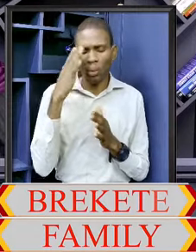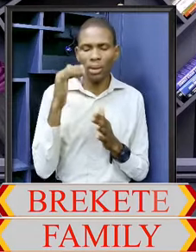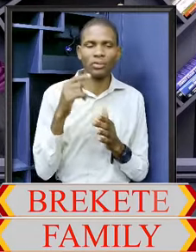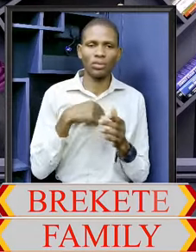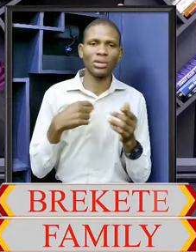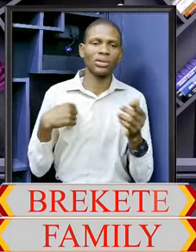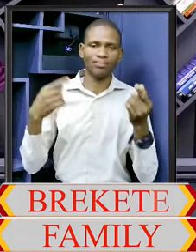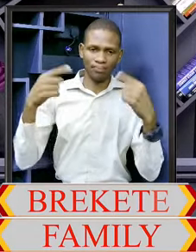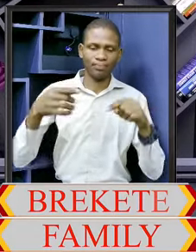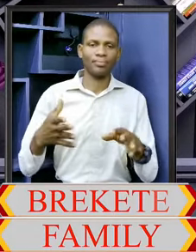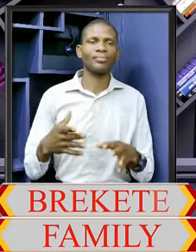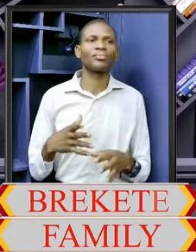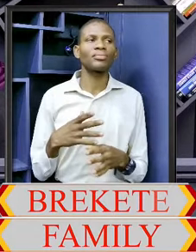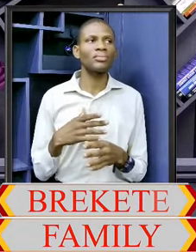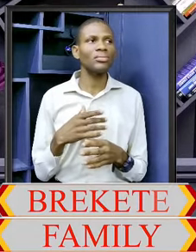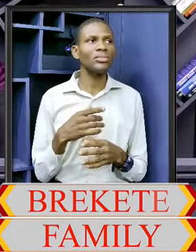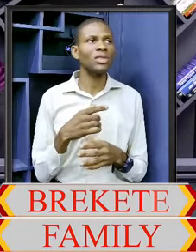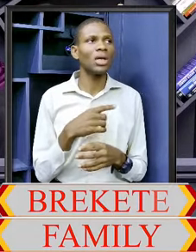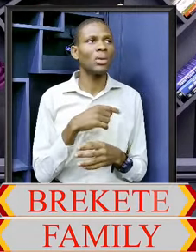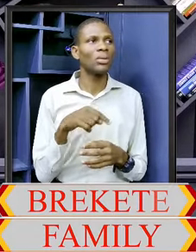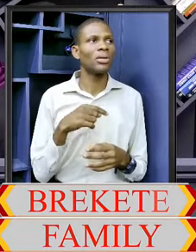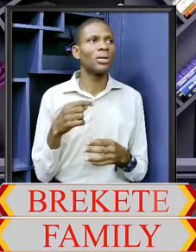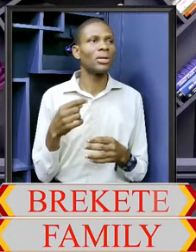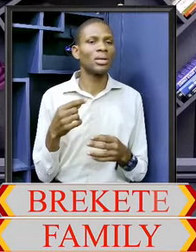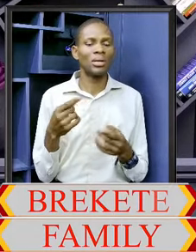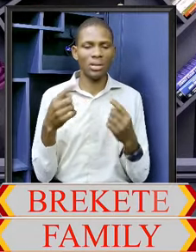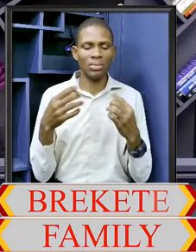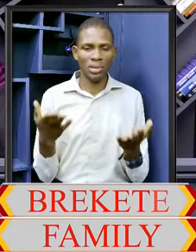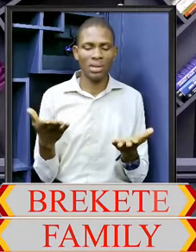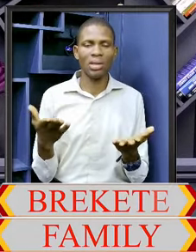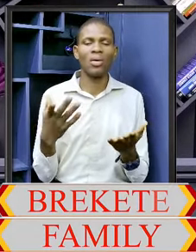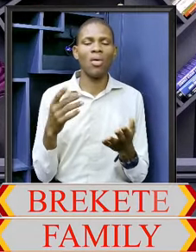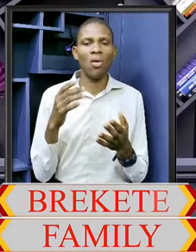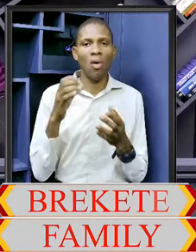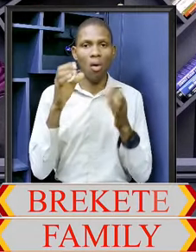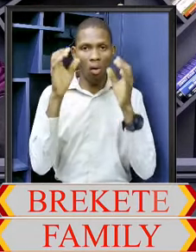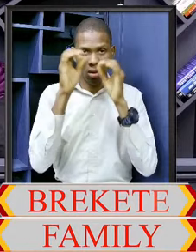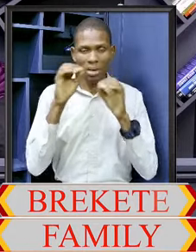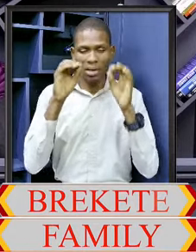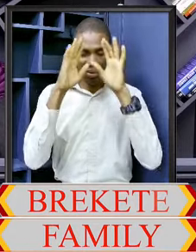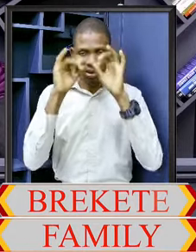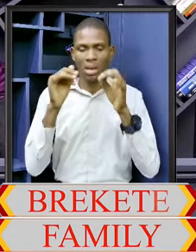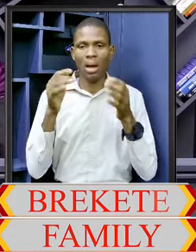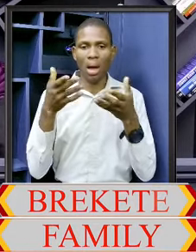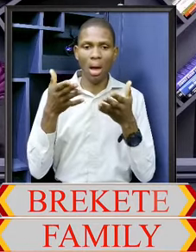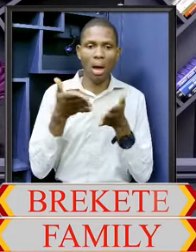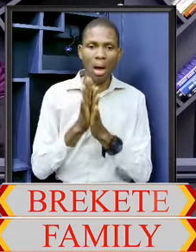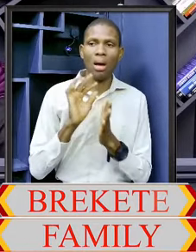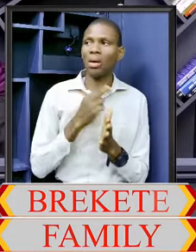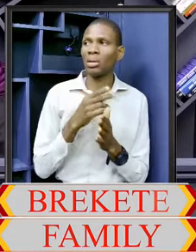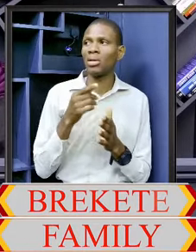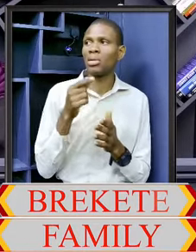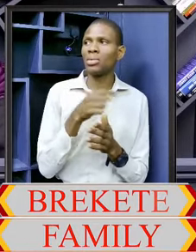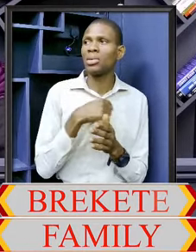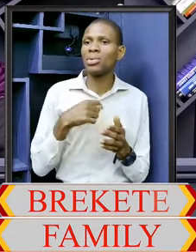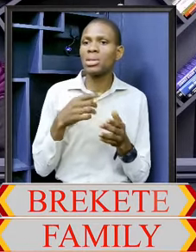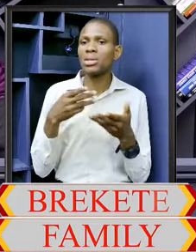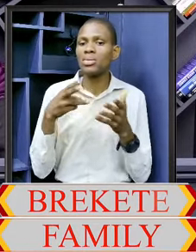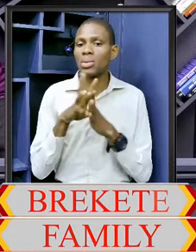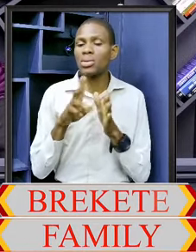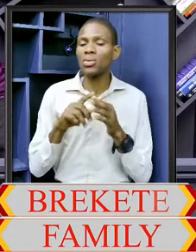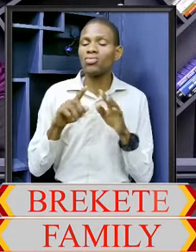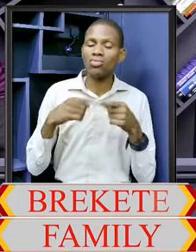came. And when we came here, the ordinary president asked us direct, are we willing to go as a